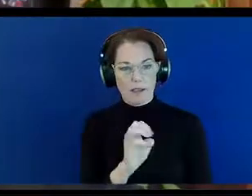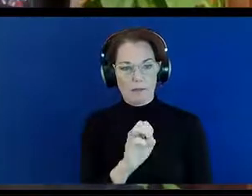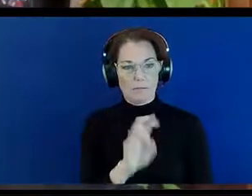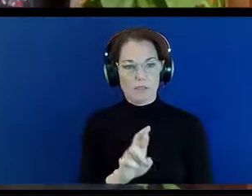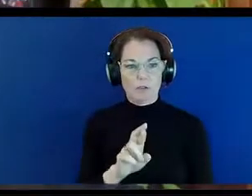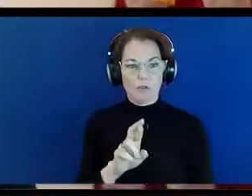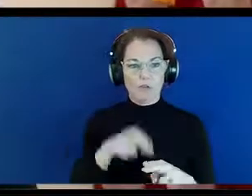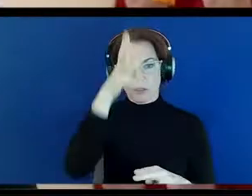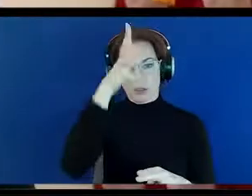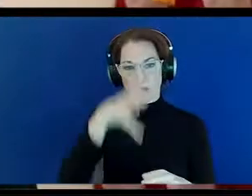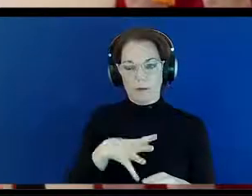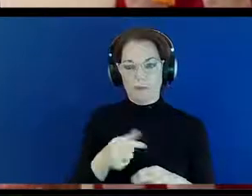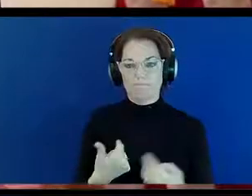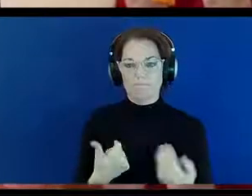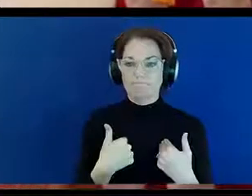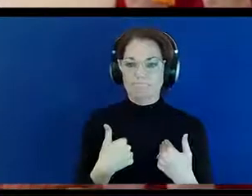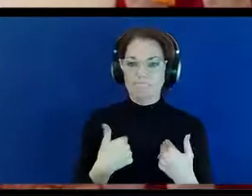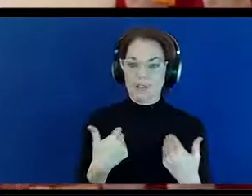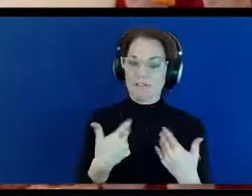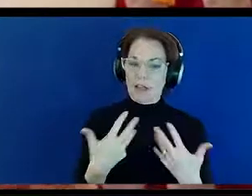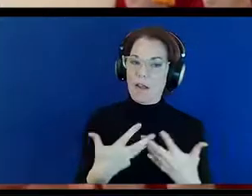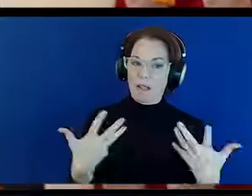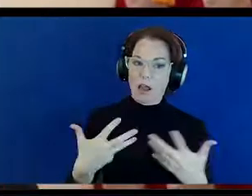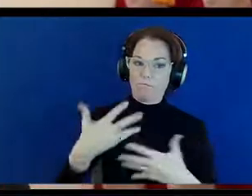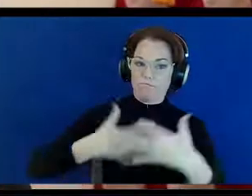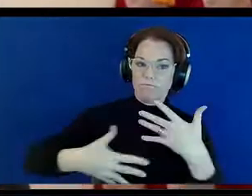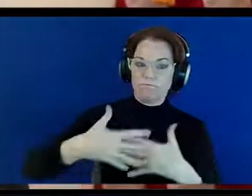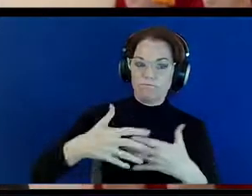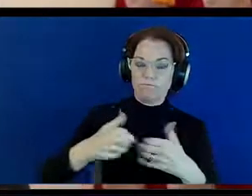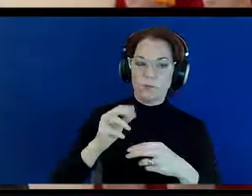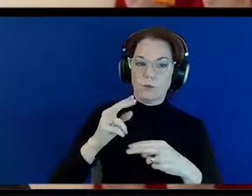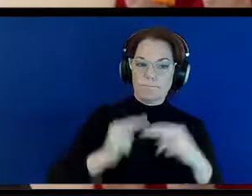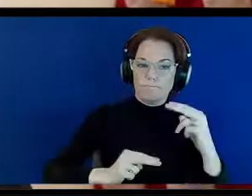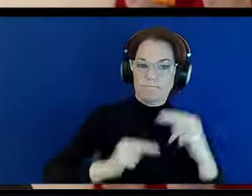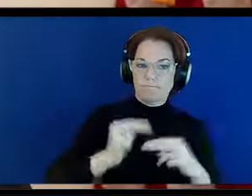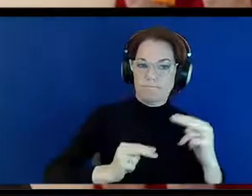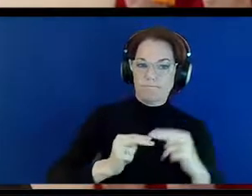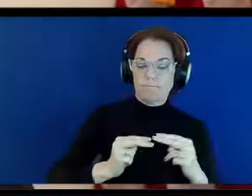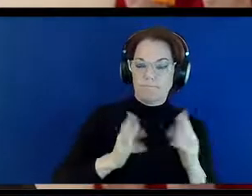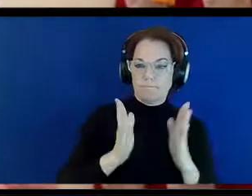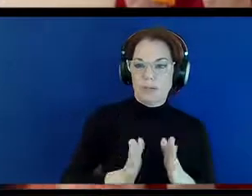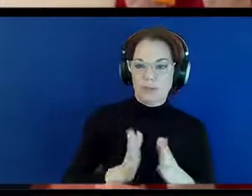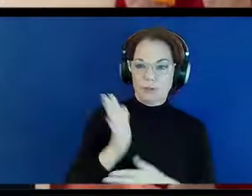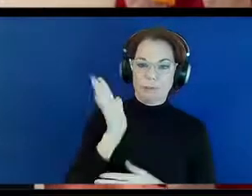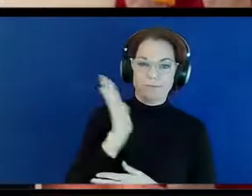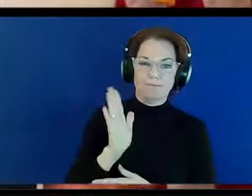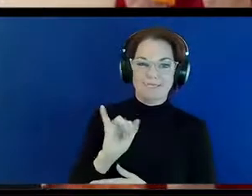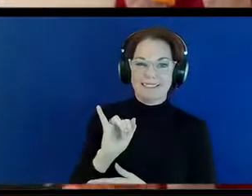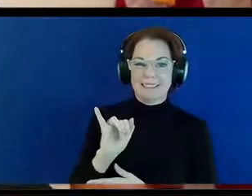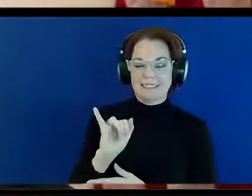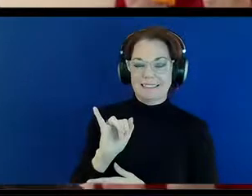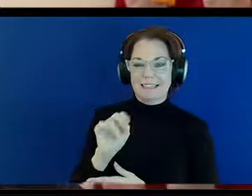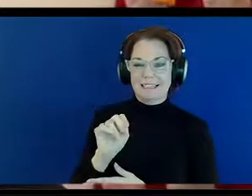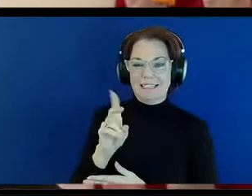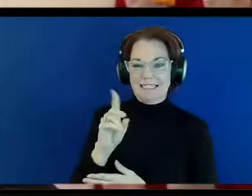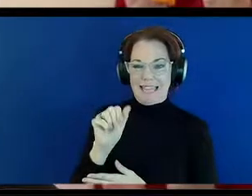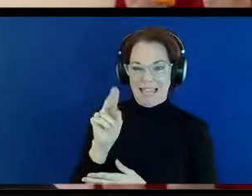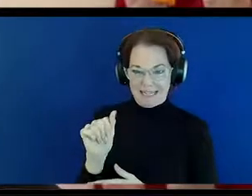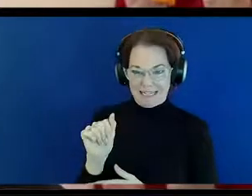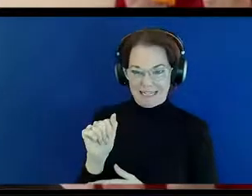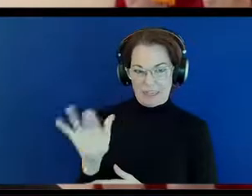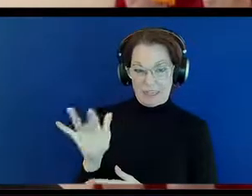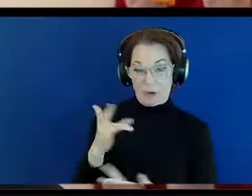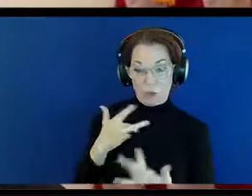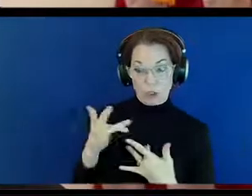I have had a lot of interaction with builders back in Indiana, and their main concern, in fact, one that's trying